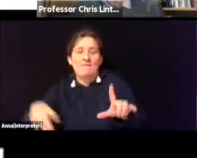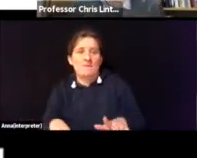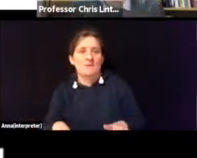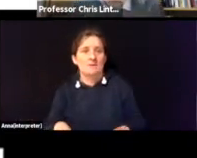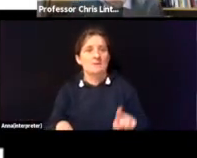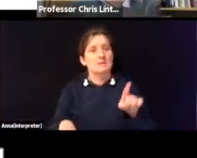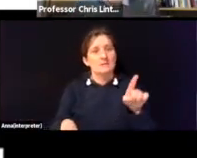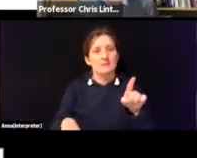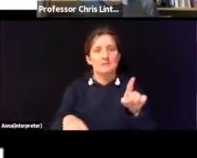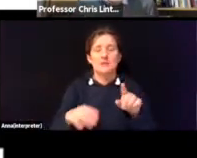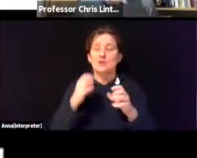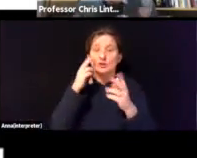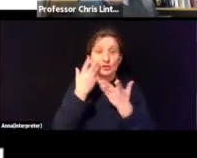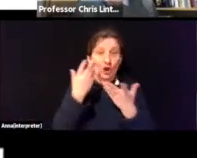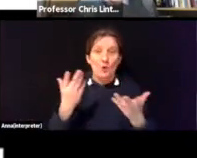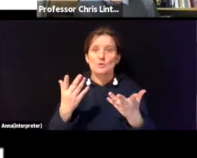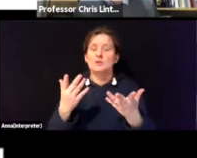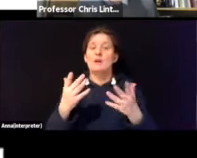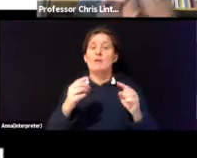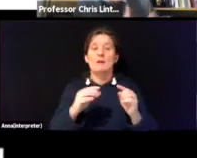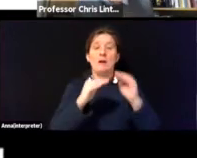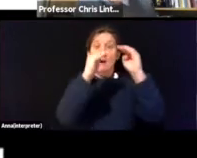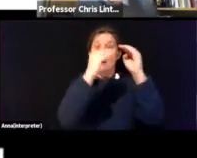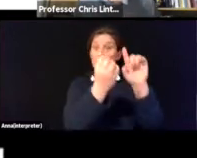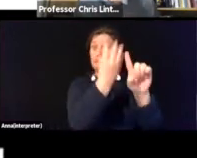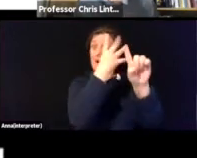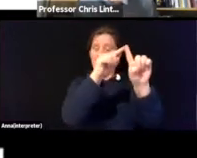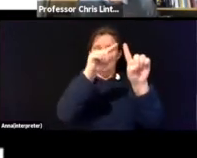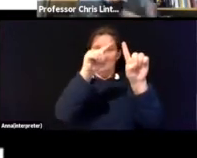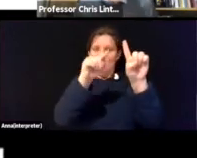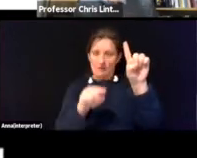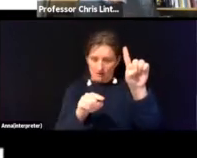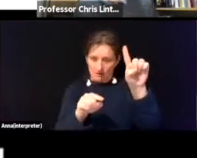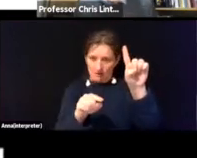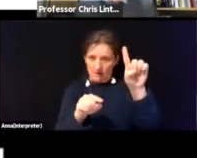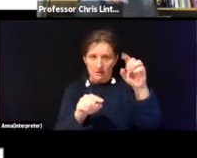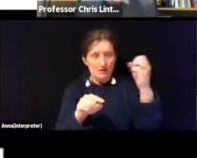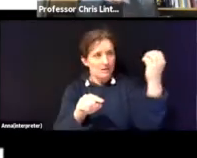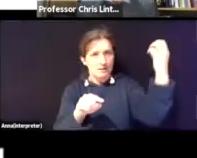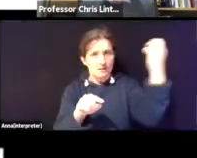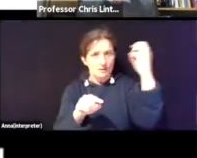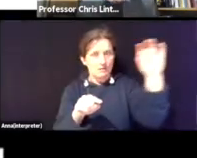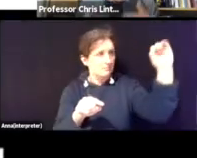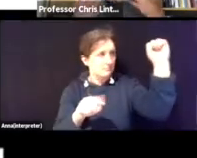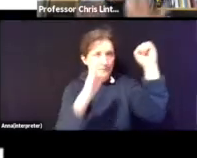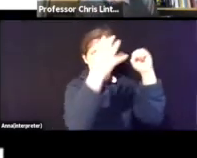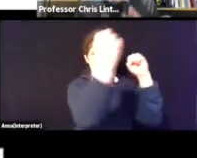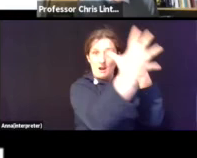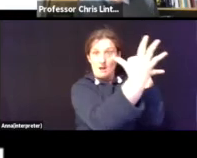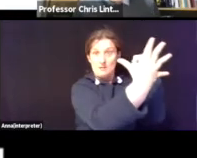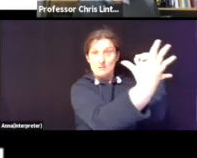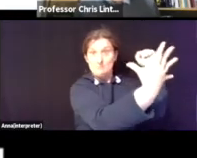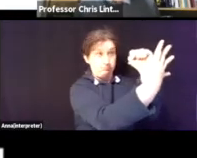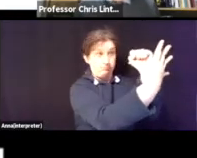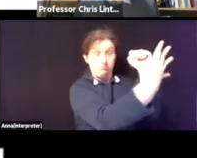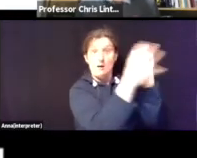that shows the brightness of the sun against time during this transit. And what you can see is that when Venus is